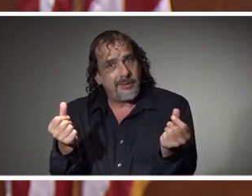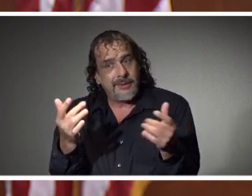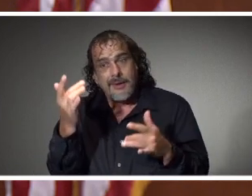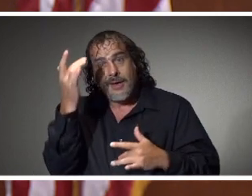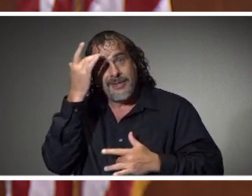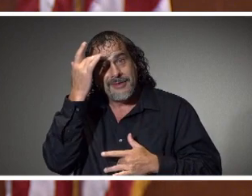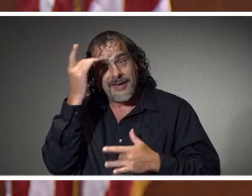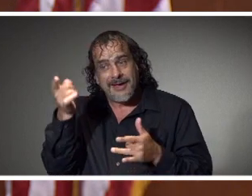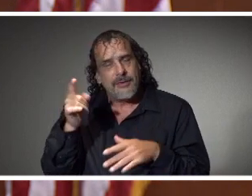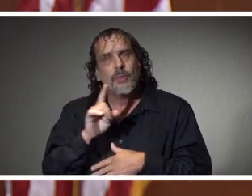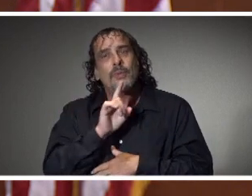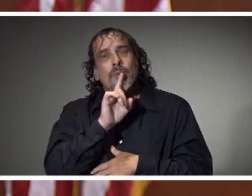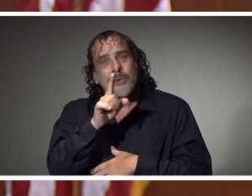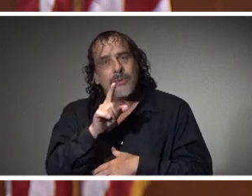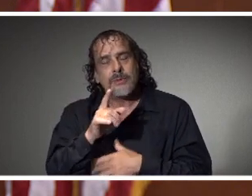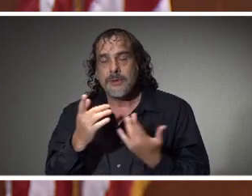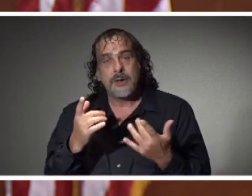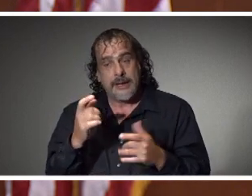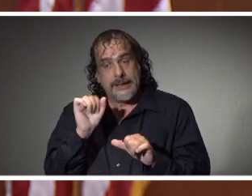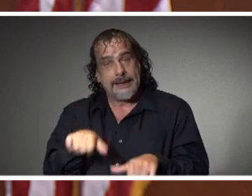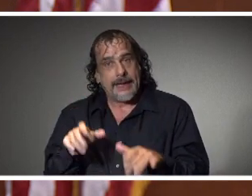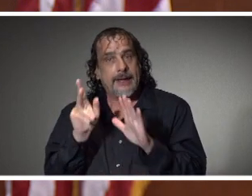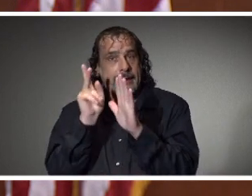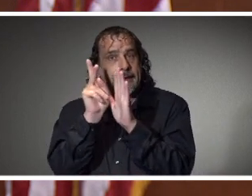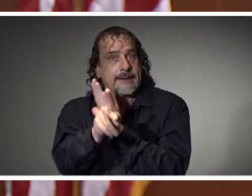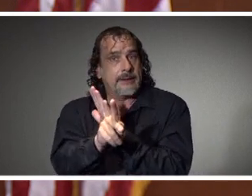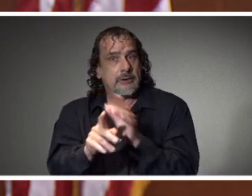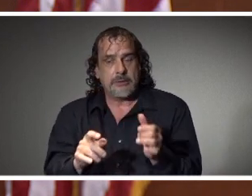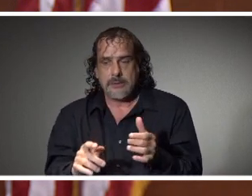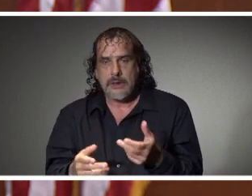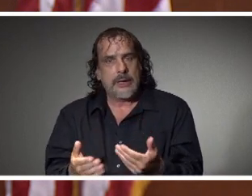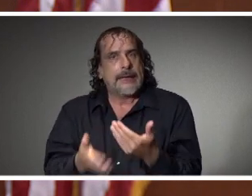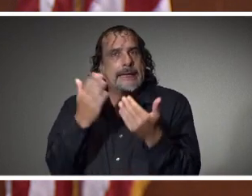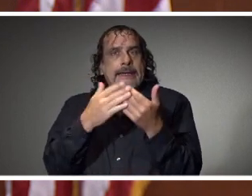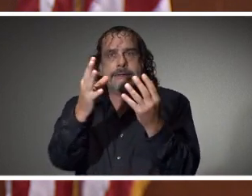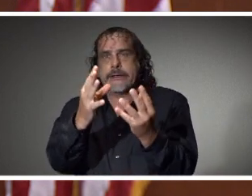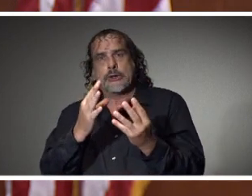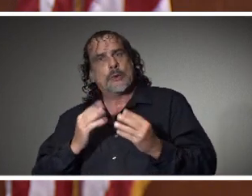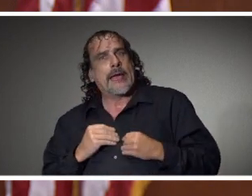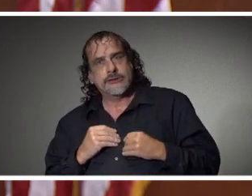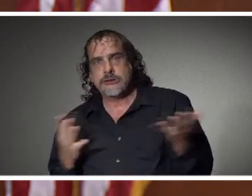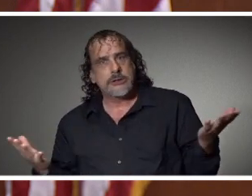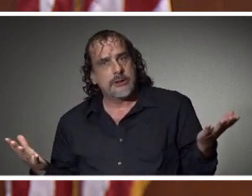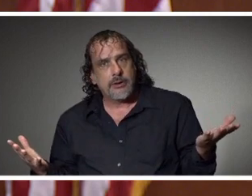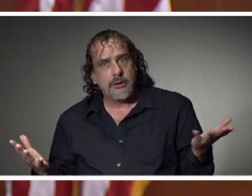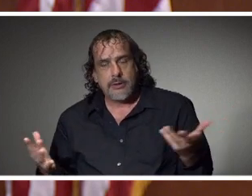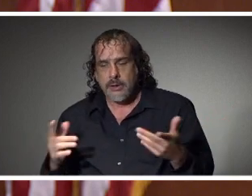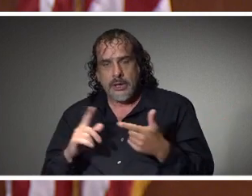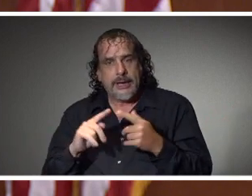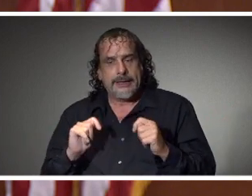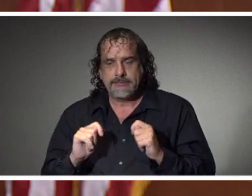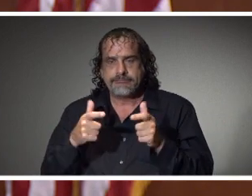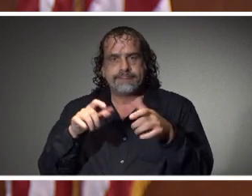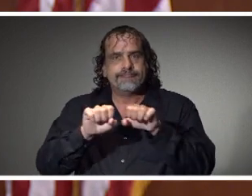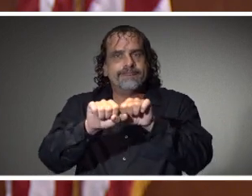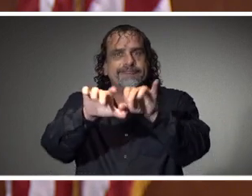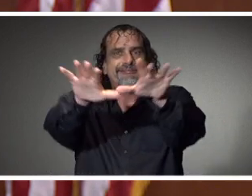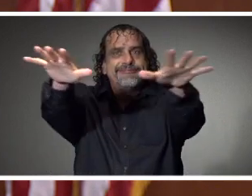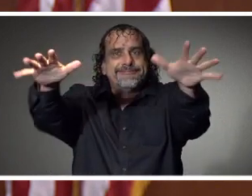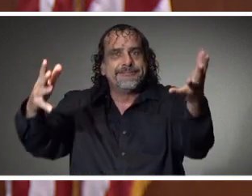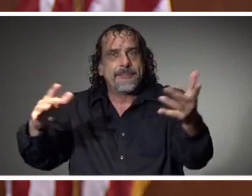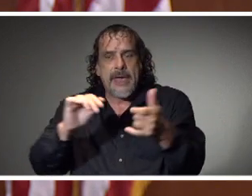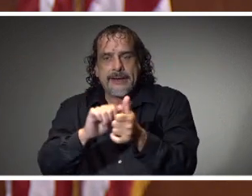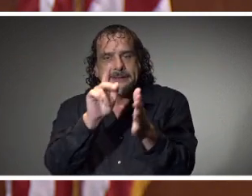real, it is deadly, it is highly contagious, it is spreading rapidly, and it is killing